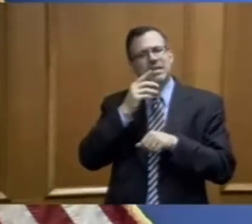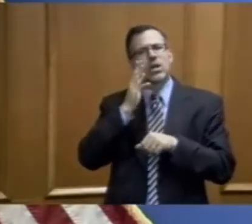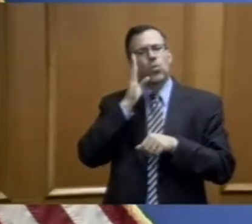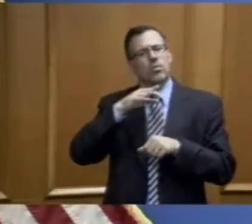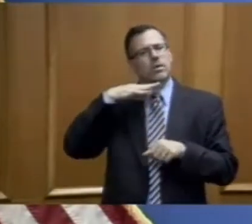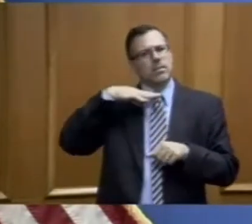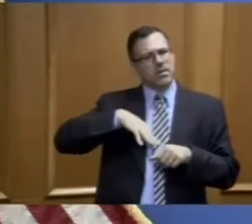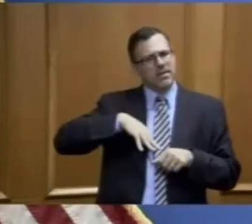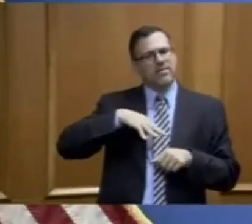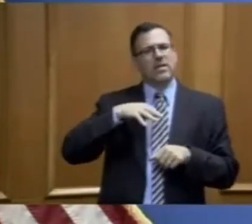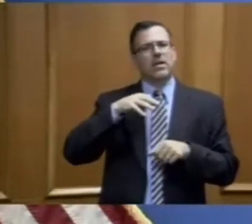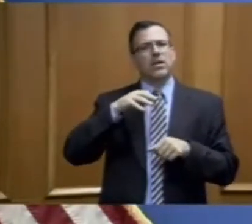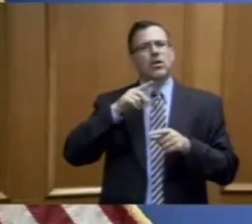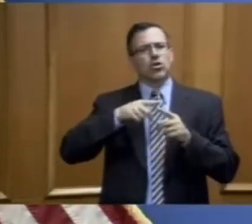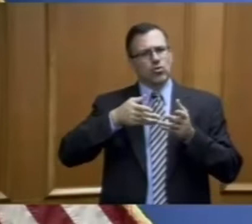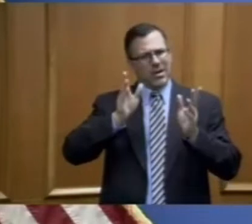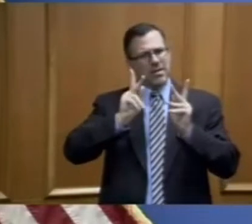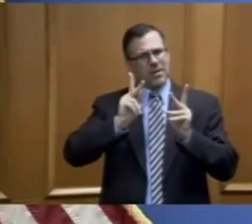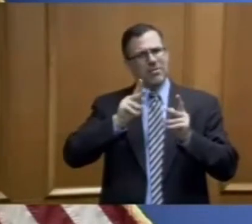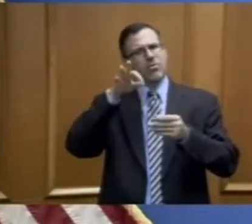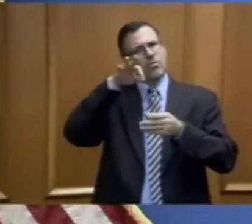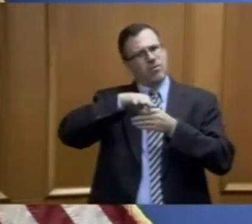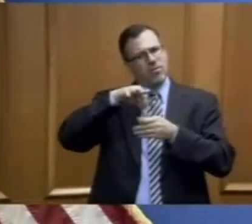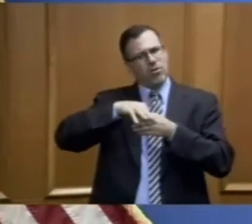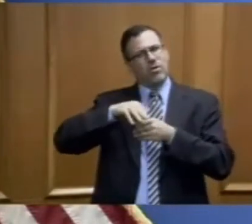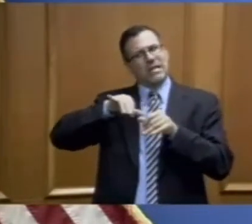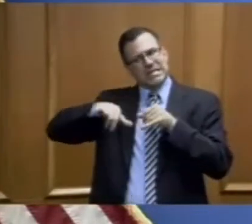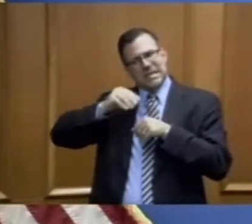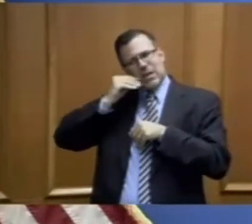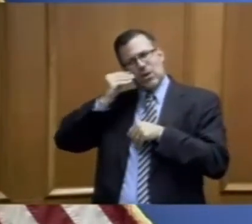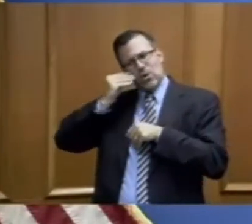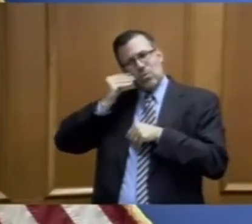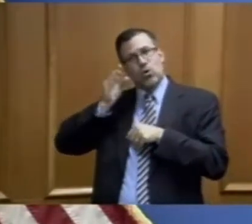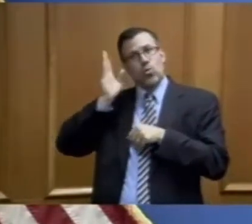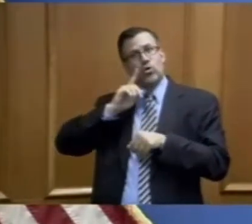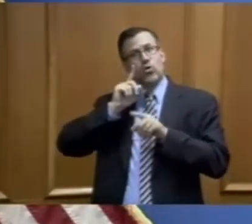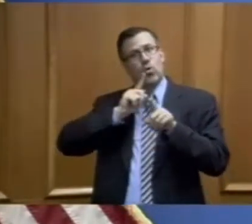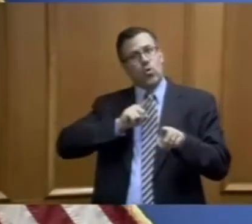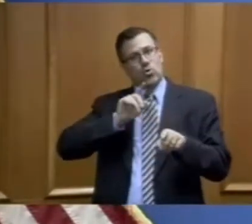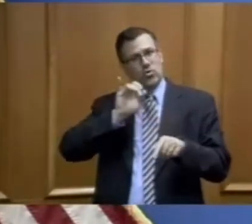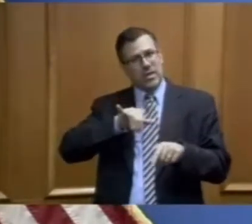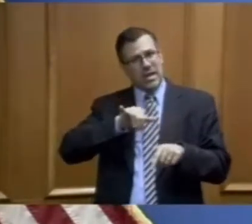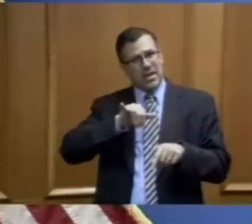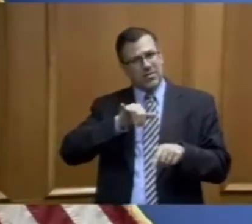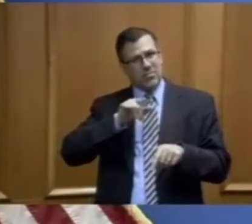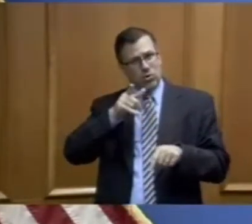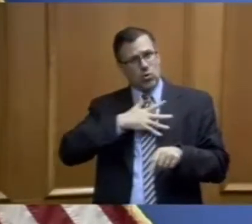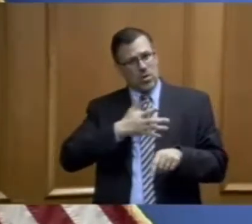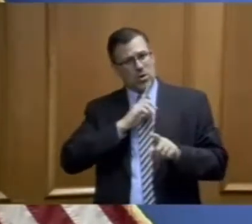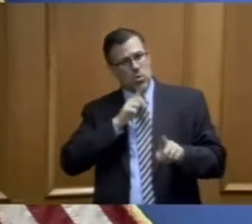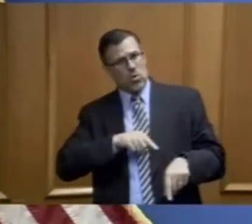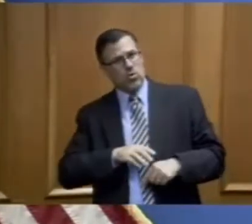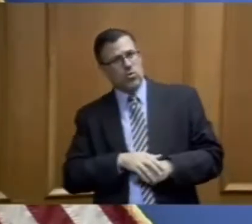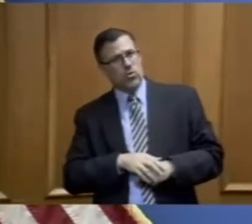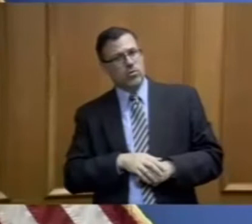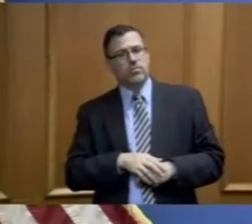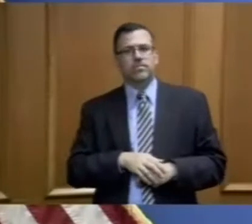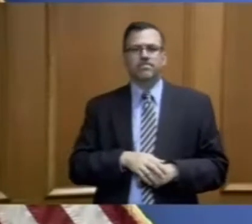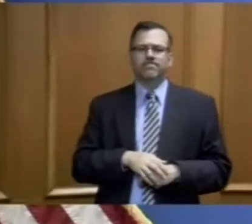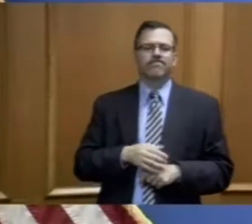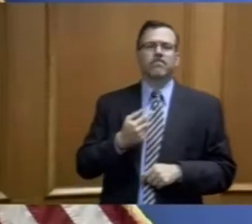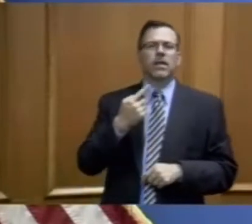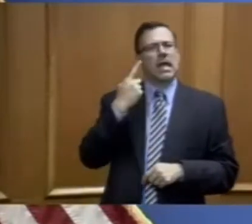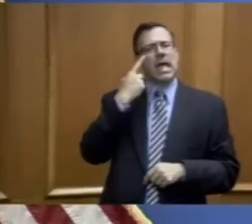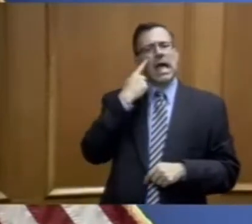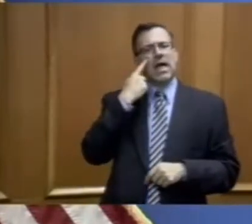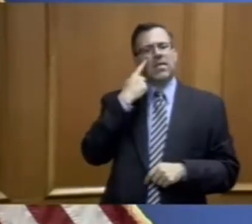you changed your position on this at all, and would you issue that kind of executive order? Yeah, I think that free and fair elections are most important